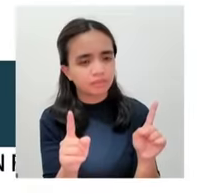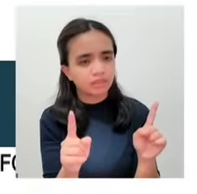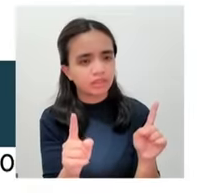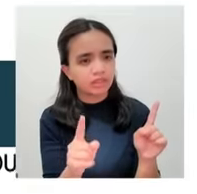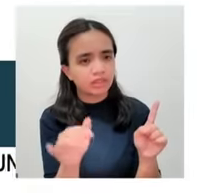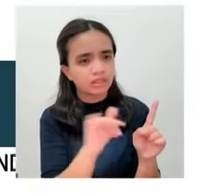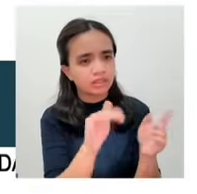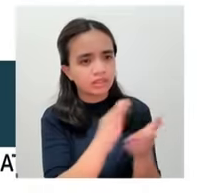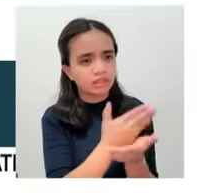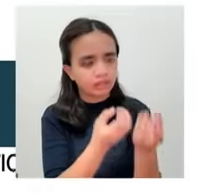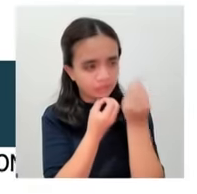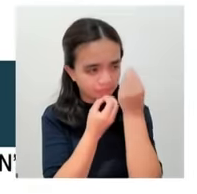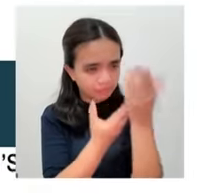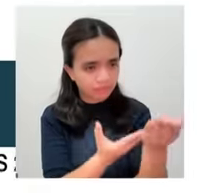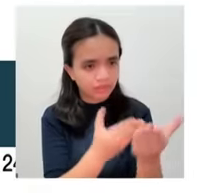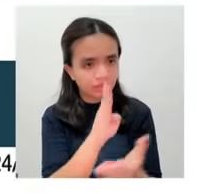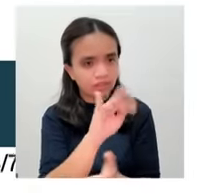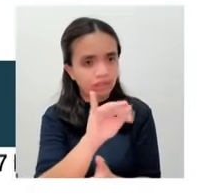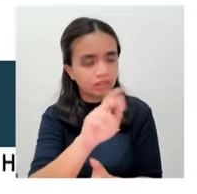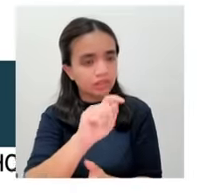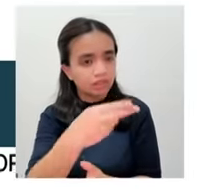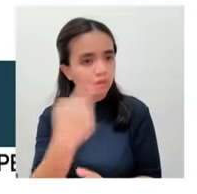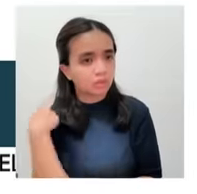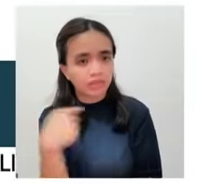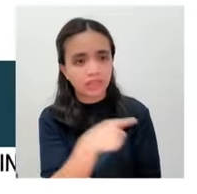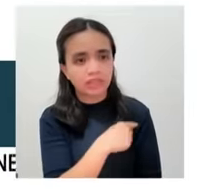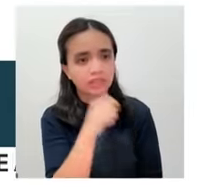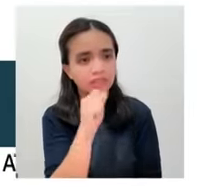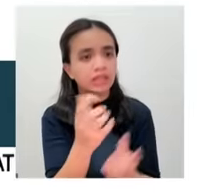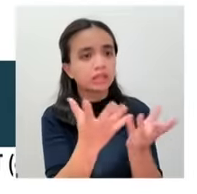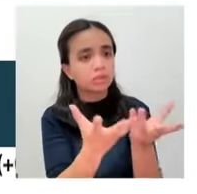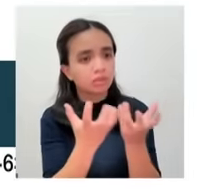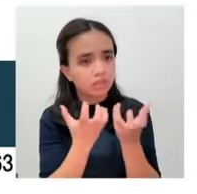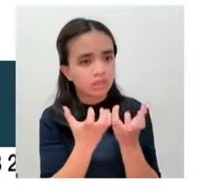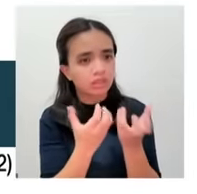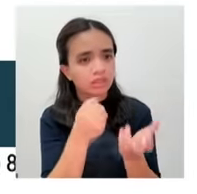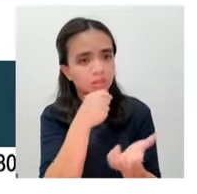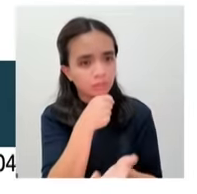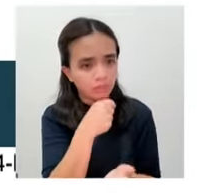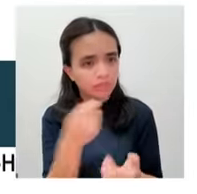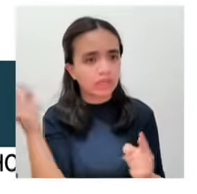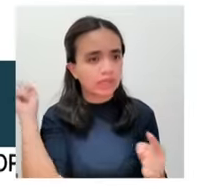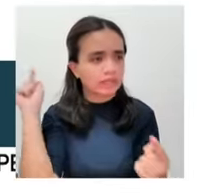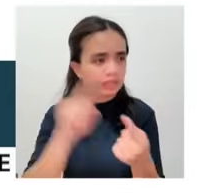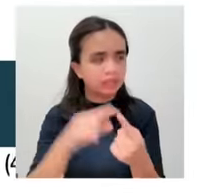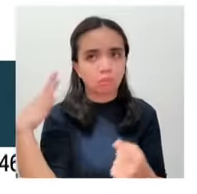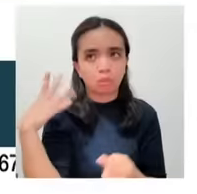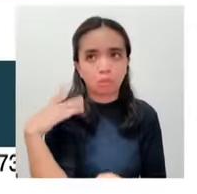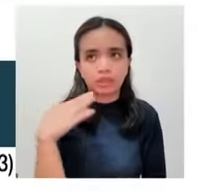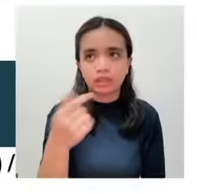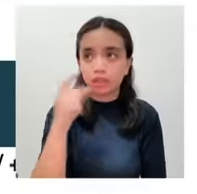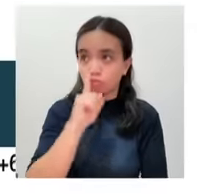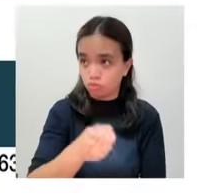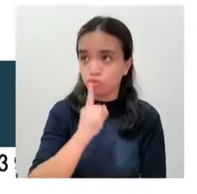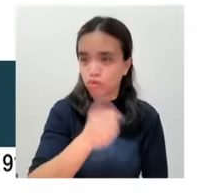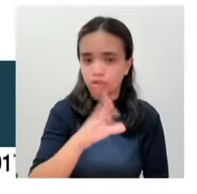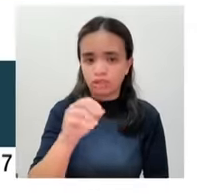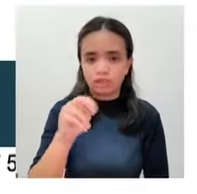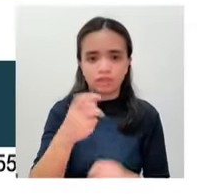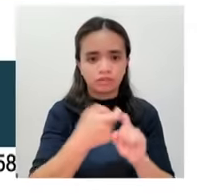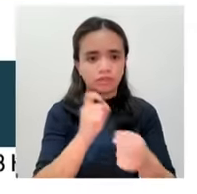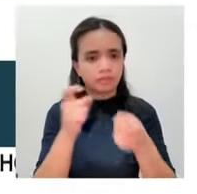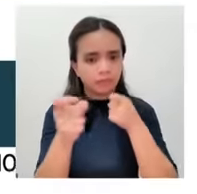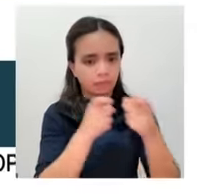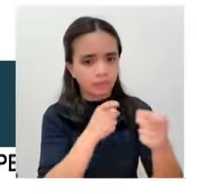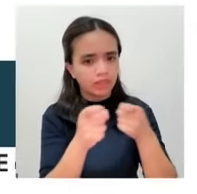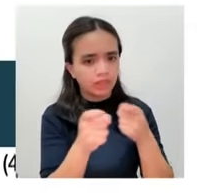Just to also share with you, Bibeth, we also did not want to report it until we got confirmation from her management herself.